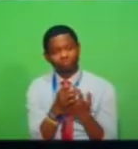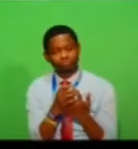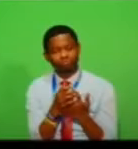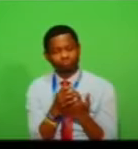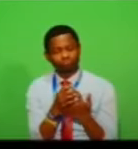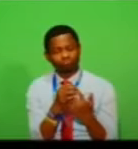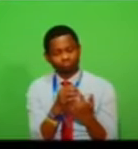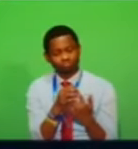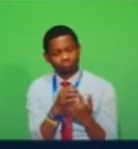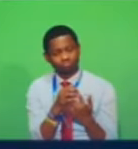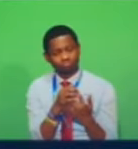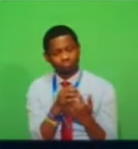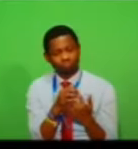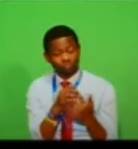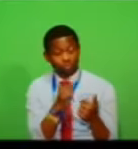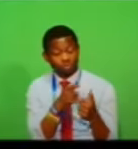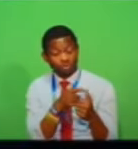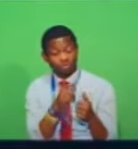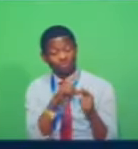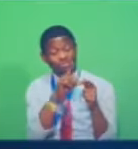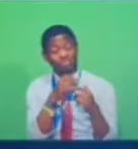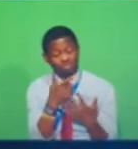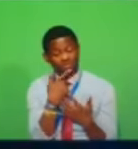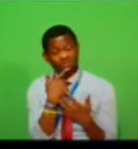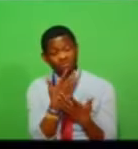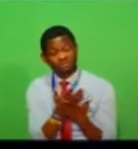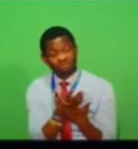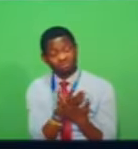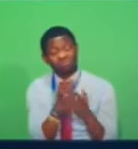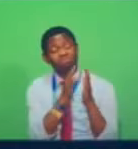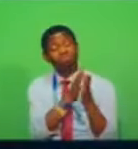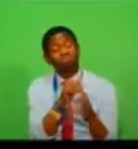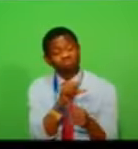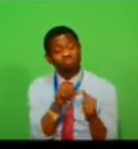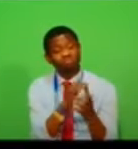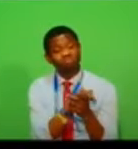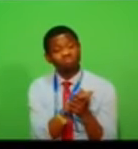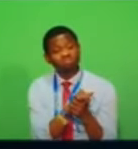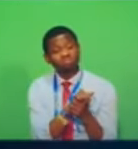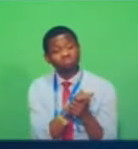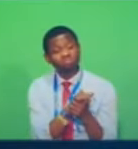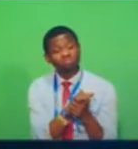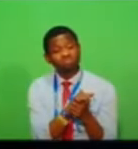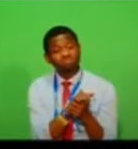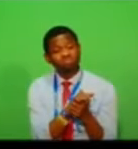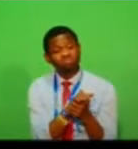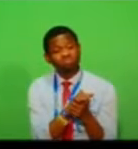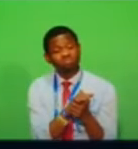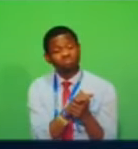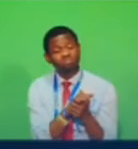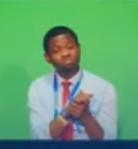well. So one of the questions are similar. It's asking about men, how do you balance being a